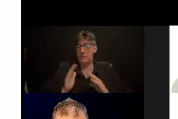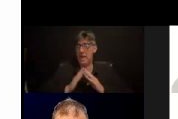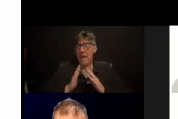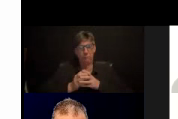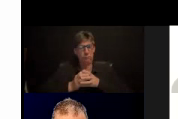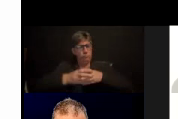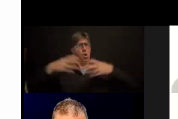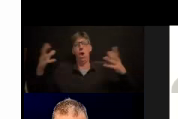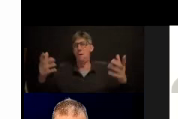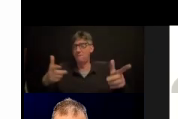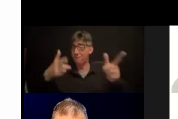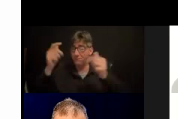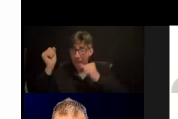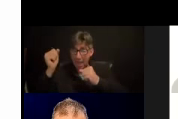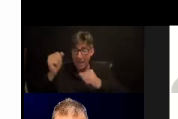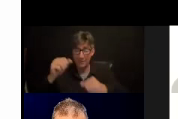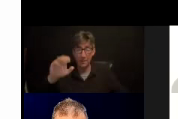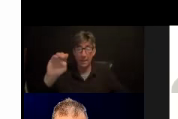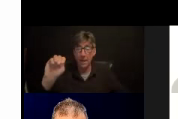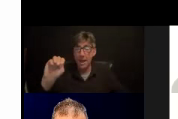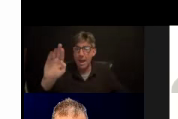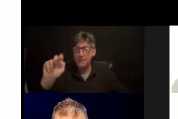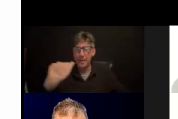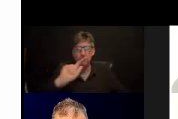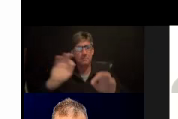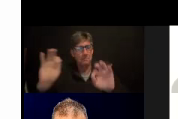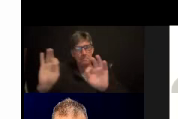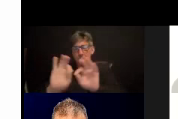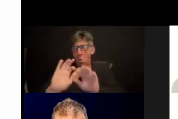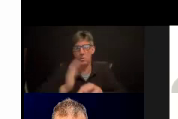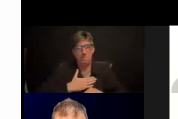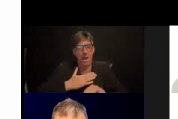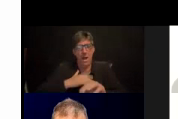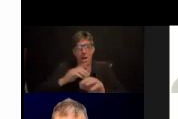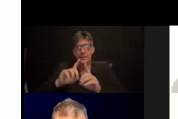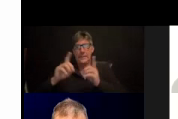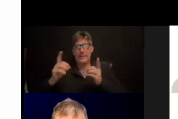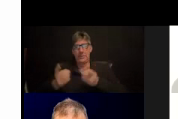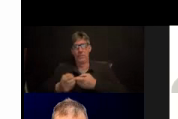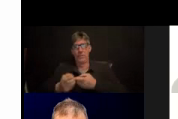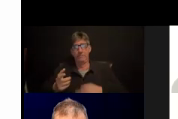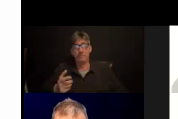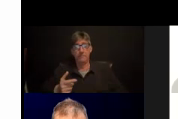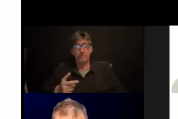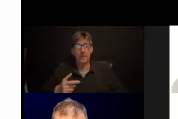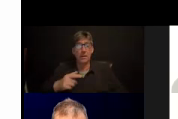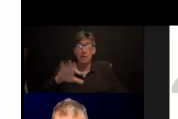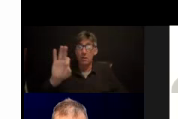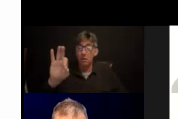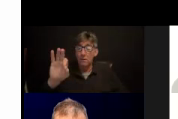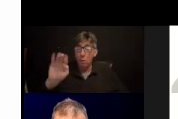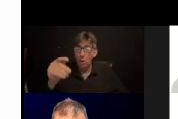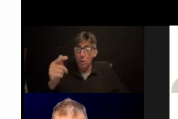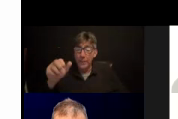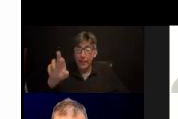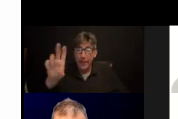So everything that MBTA really, really matters to our district. And I can only tell you how impressed I am with your forging ahead and before that with the Rail